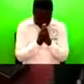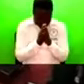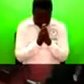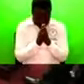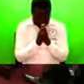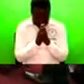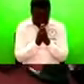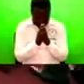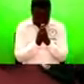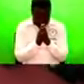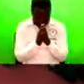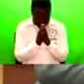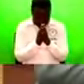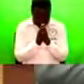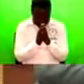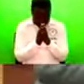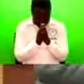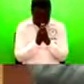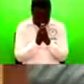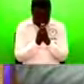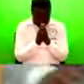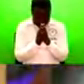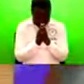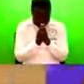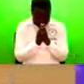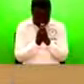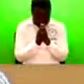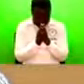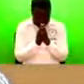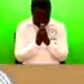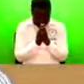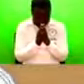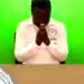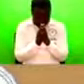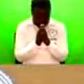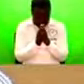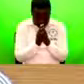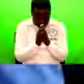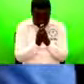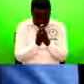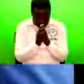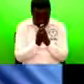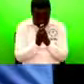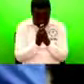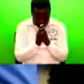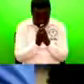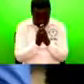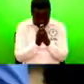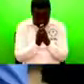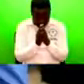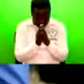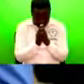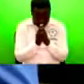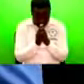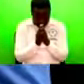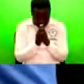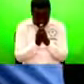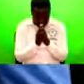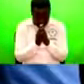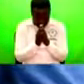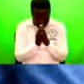the director of the evangelism ministry. Pray as if you are the one who has been chosen to lead the other sheep.